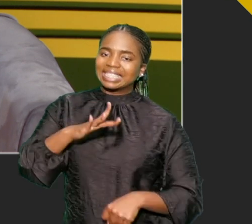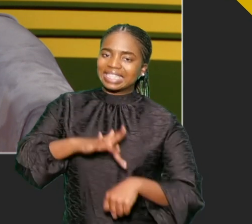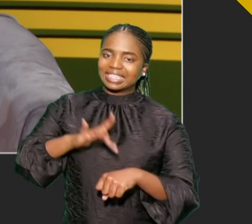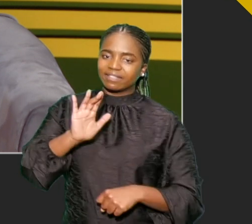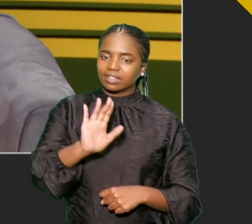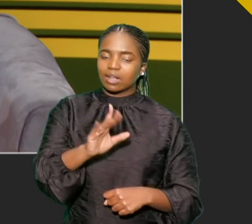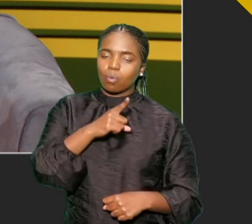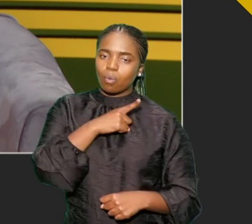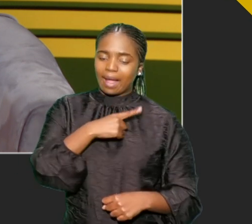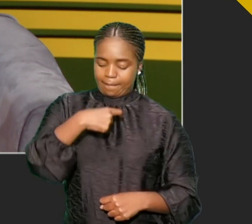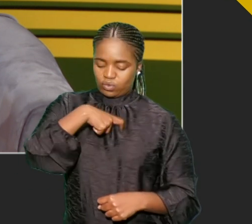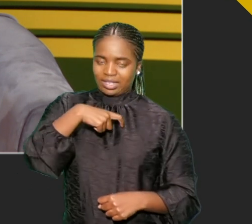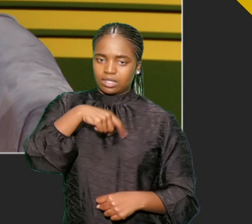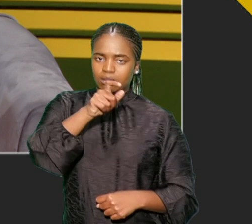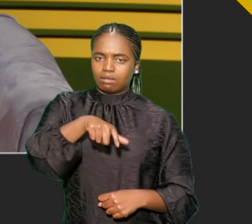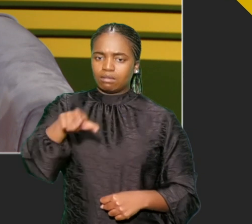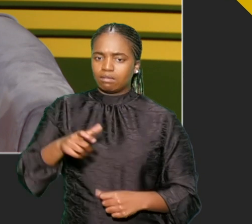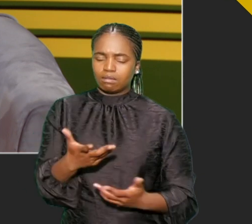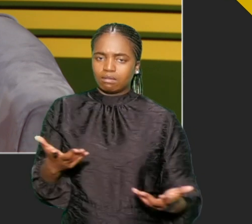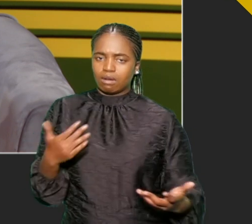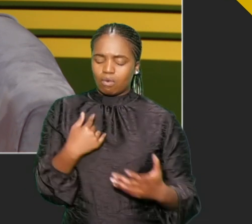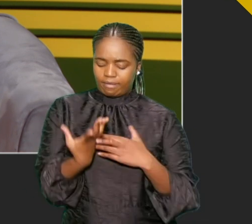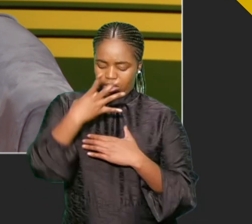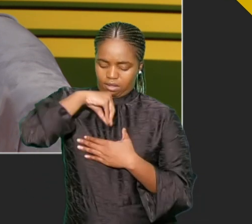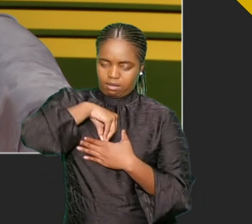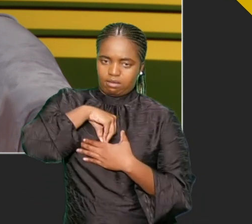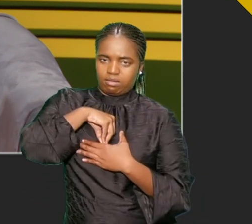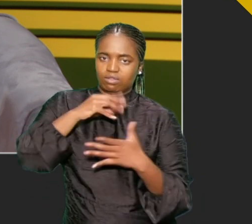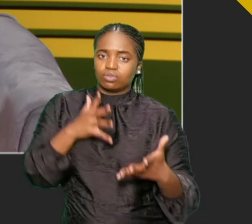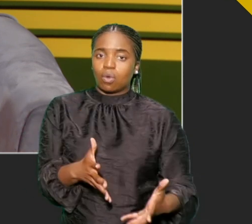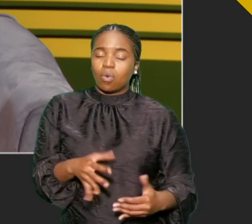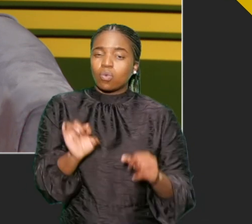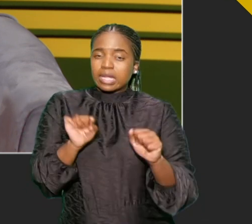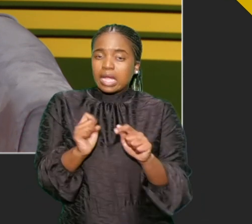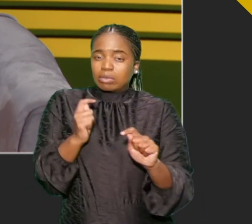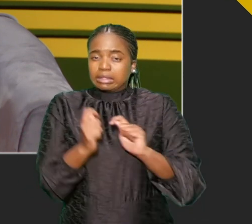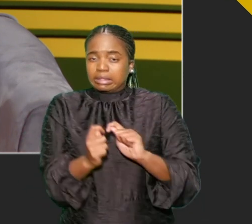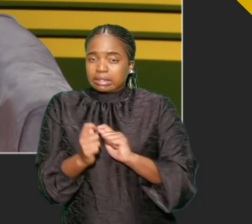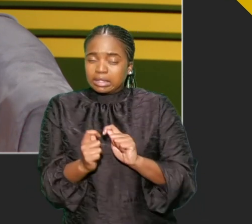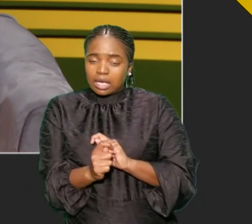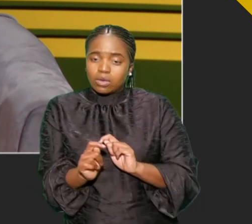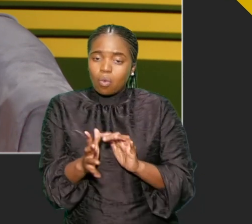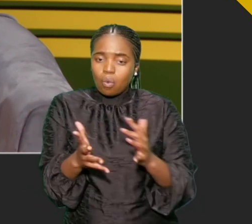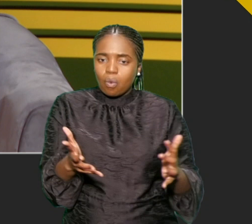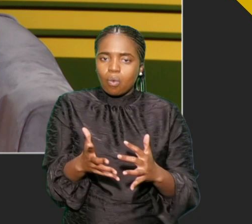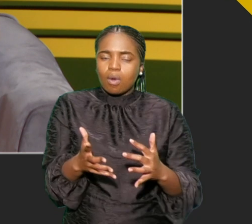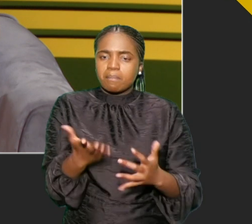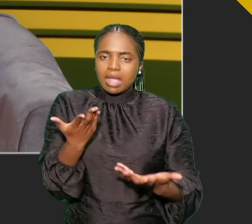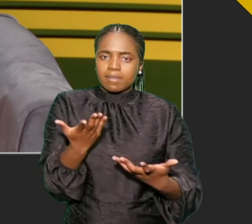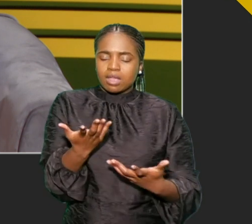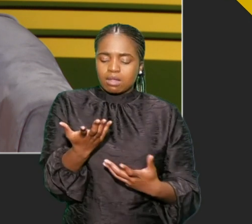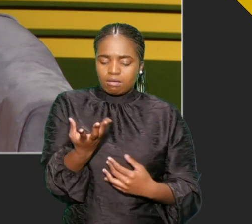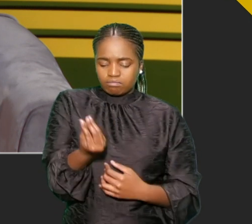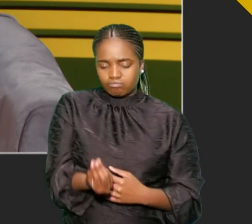sensitivity because personality ya motho is inherently in them, or can it be reshaped by go godisa ngwana o gone